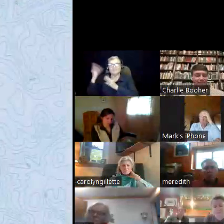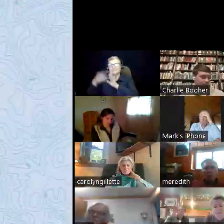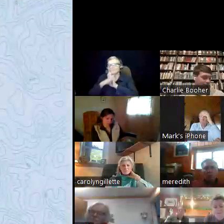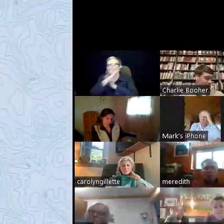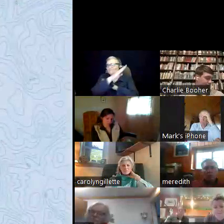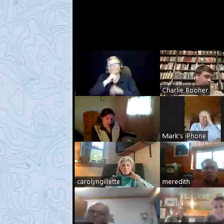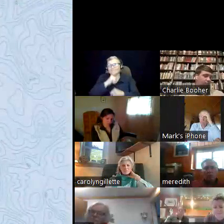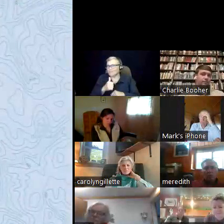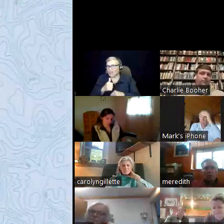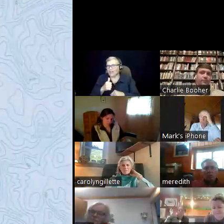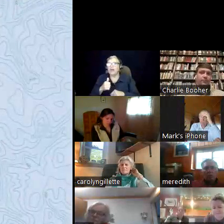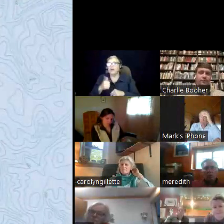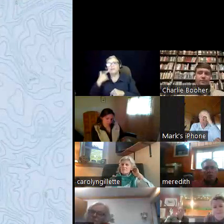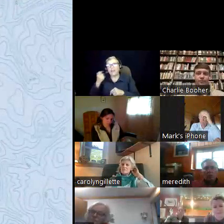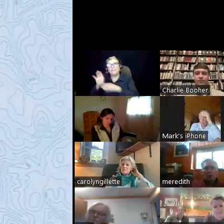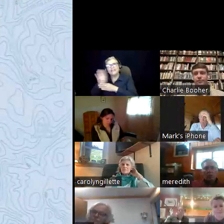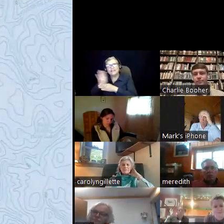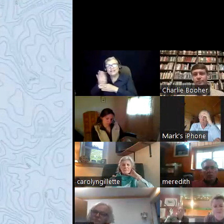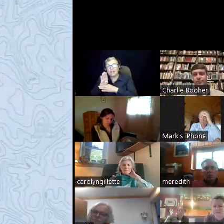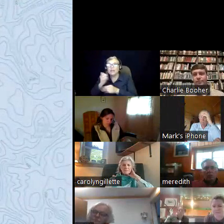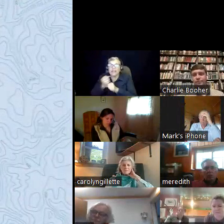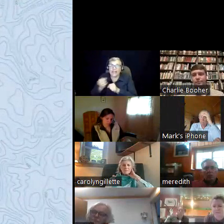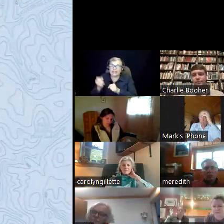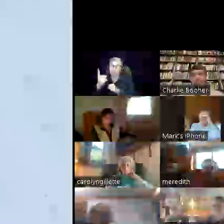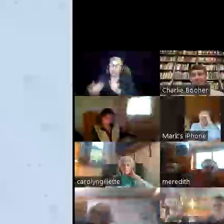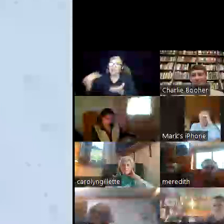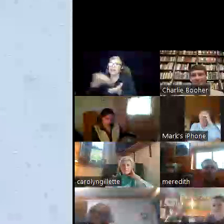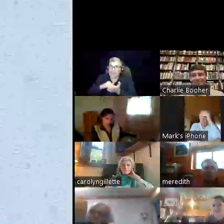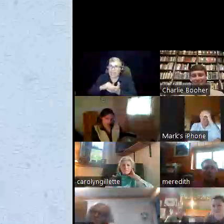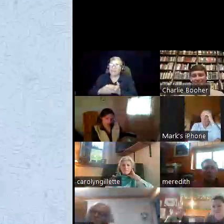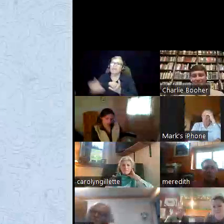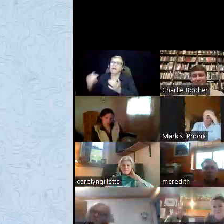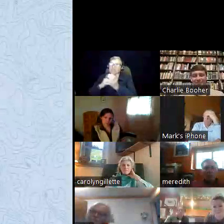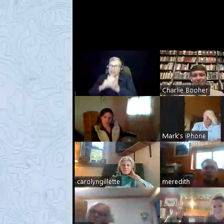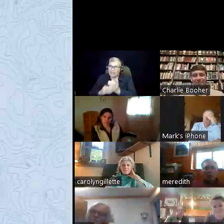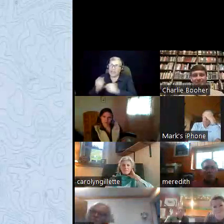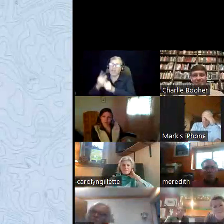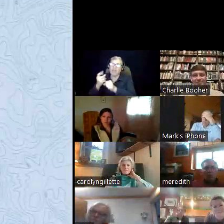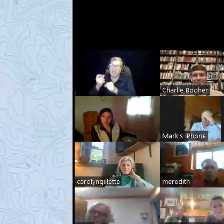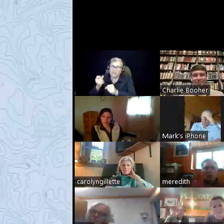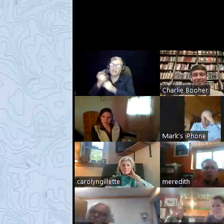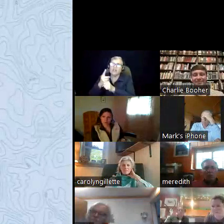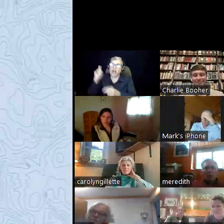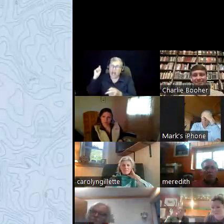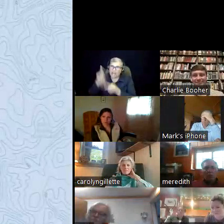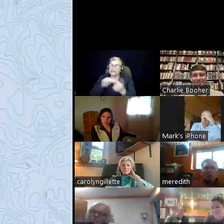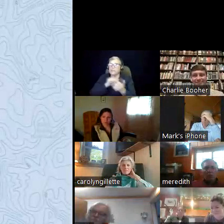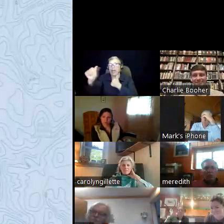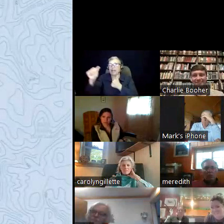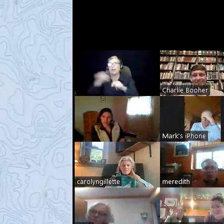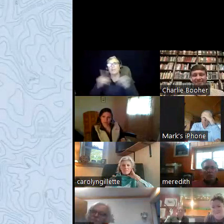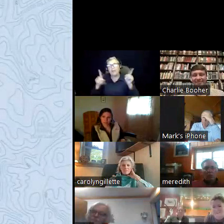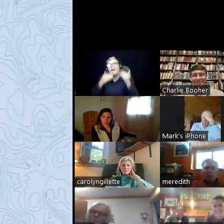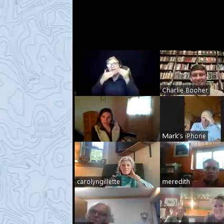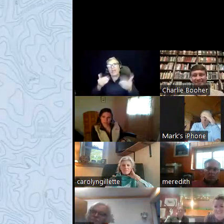They'll be coming back this next year and every subsequent year until we get them passed. But yeah, so thank you for a little bit